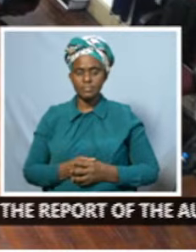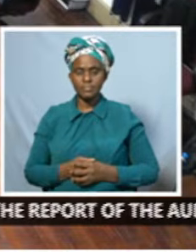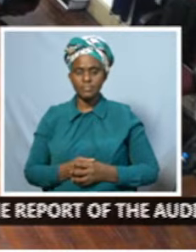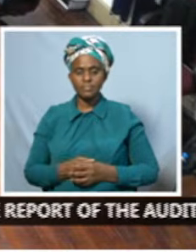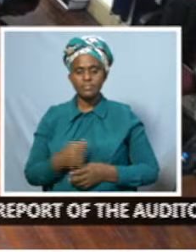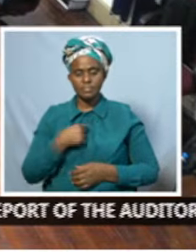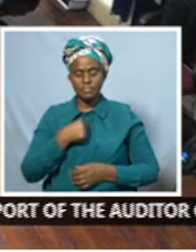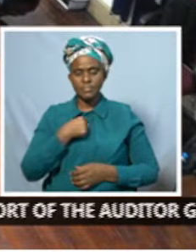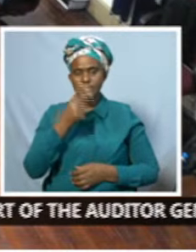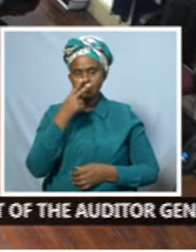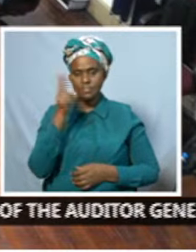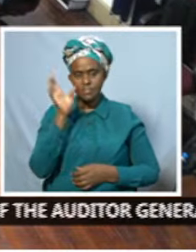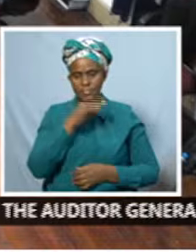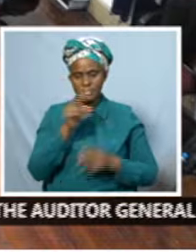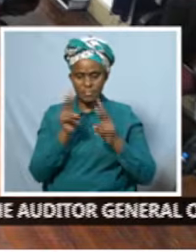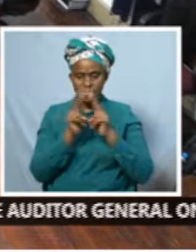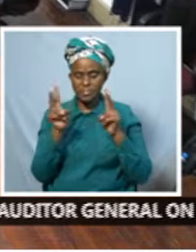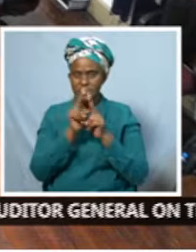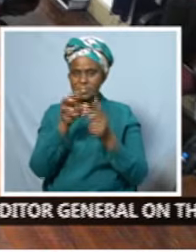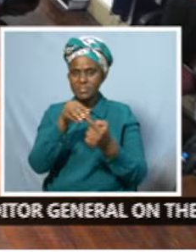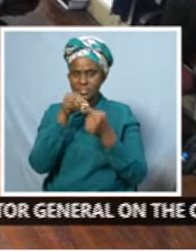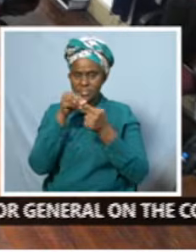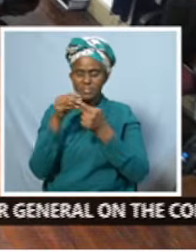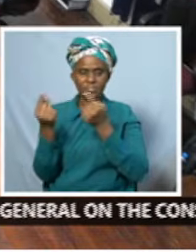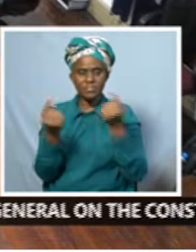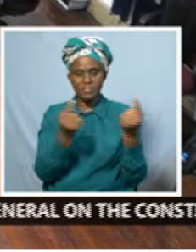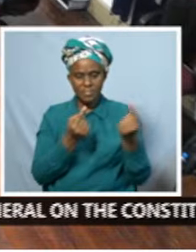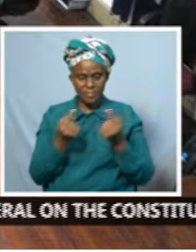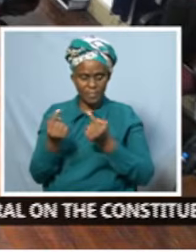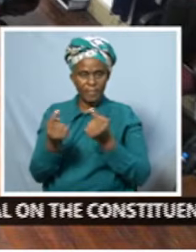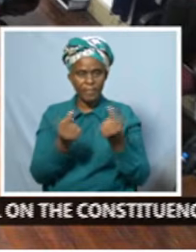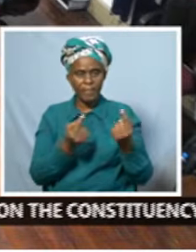I've seen a very unique situation